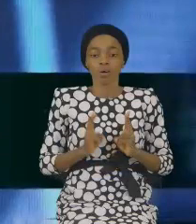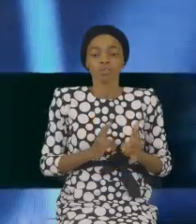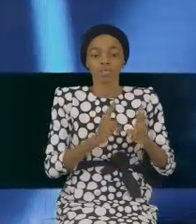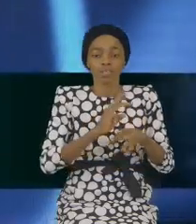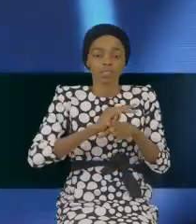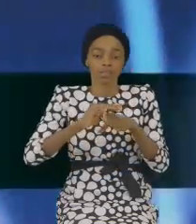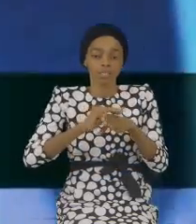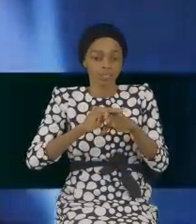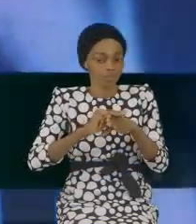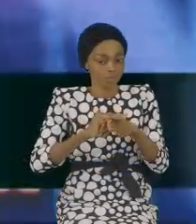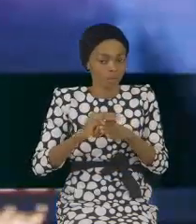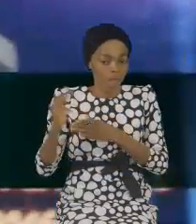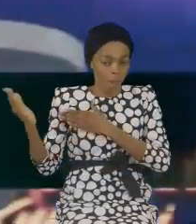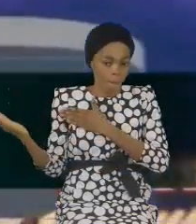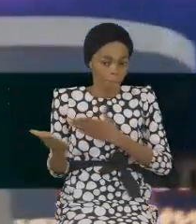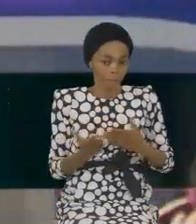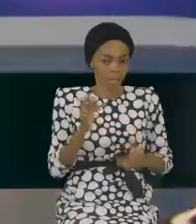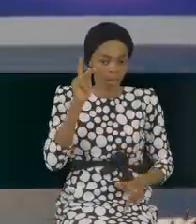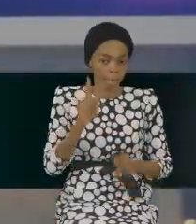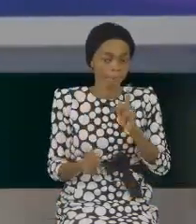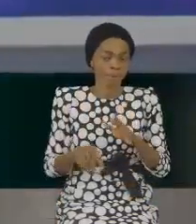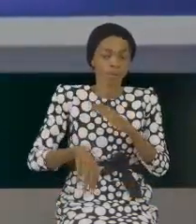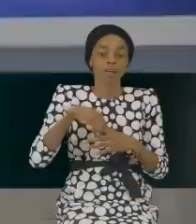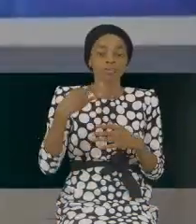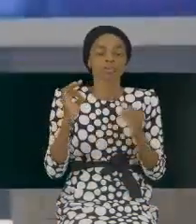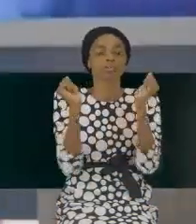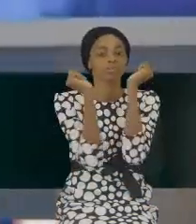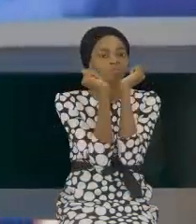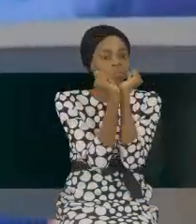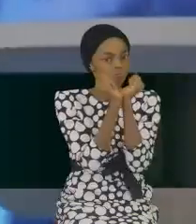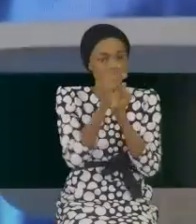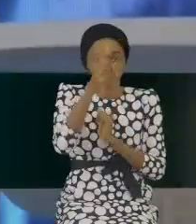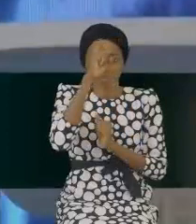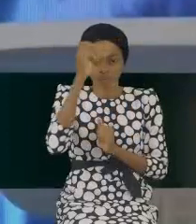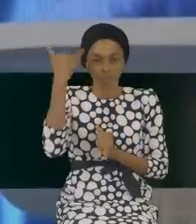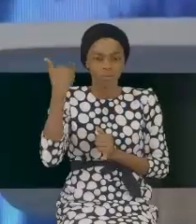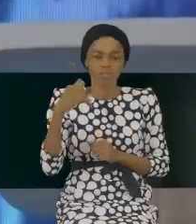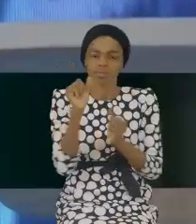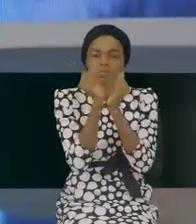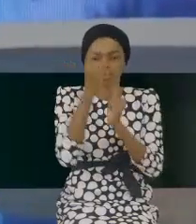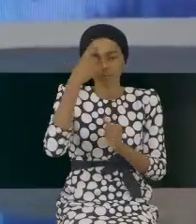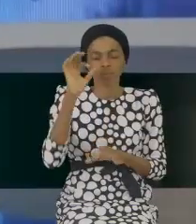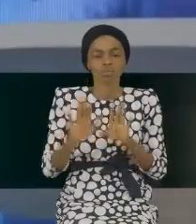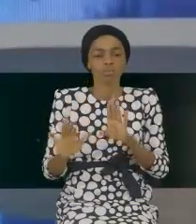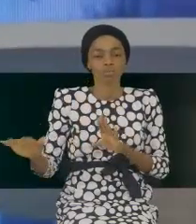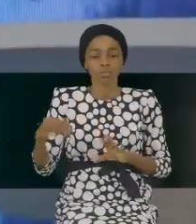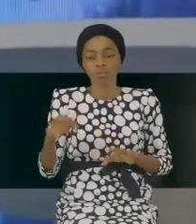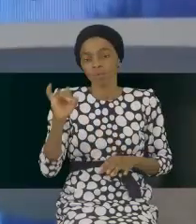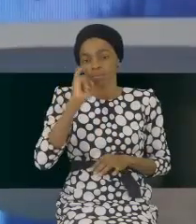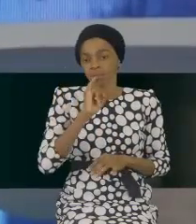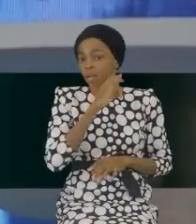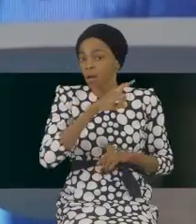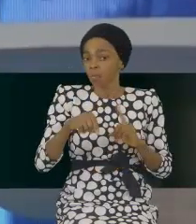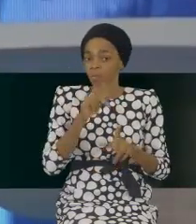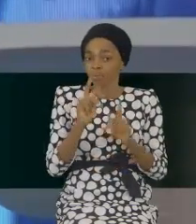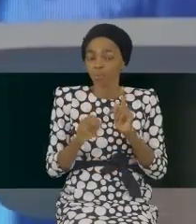of bondage. Egypt was a bondage for the children of Israel. And when people are still in sin,